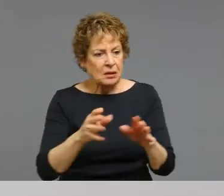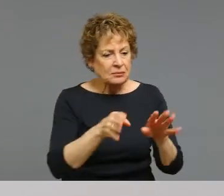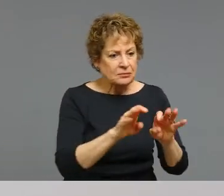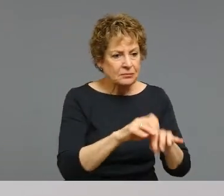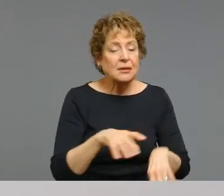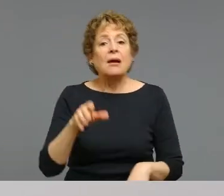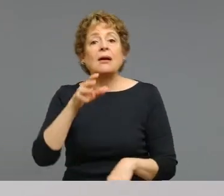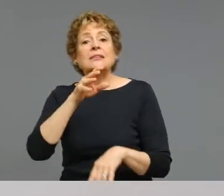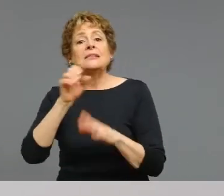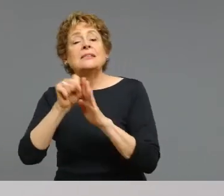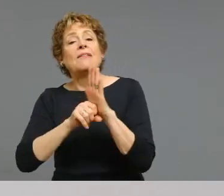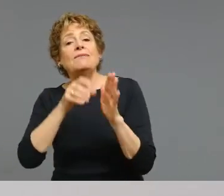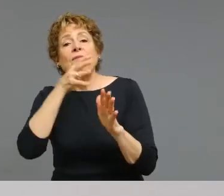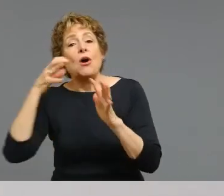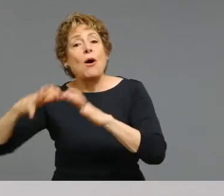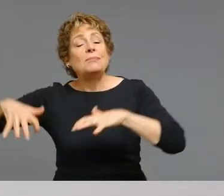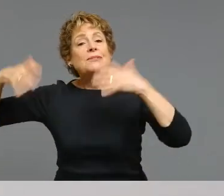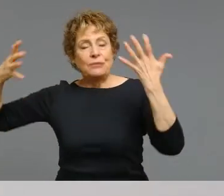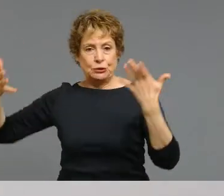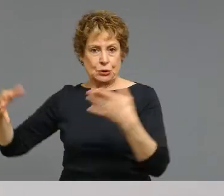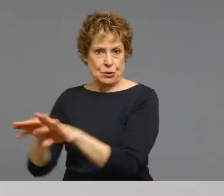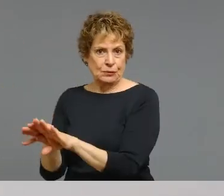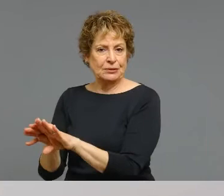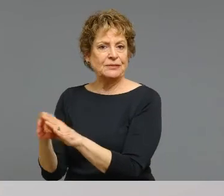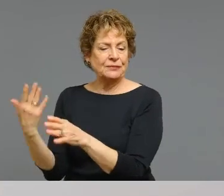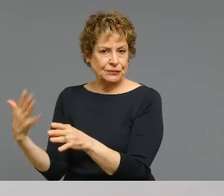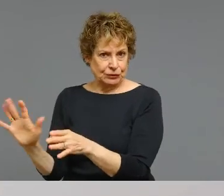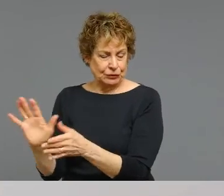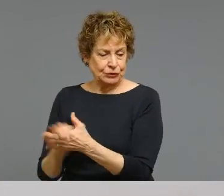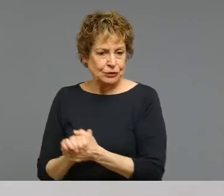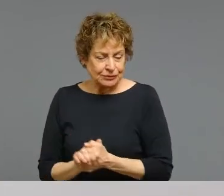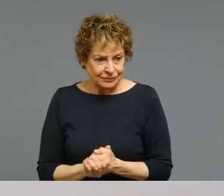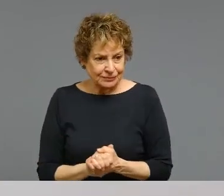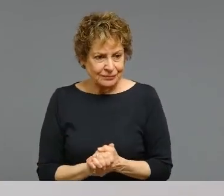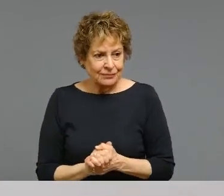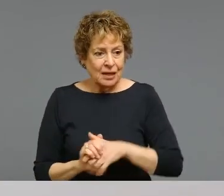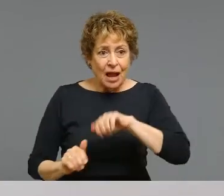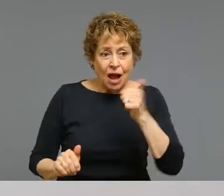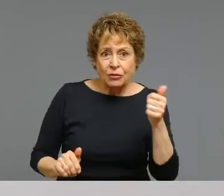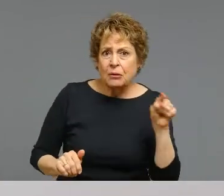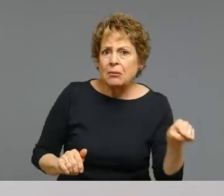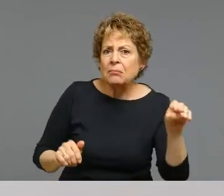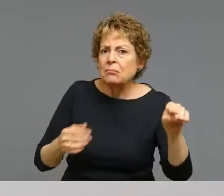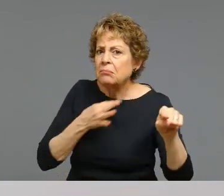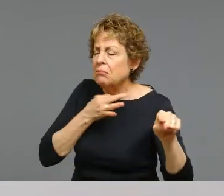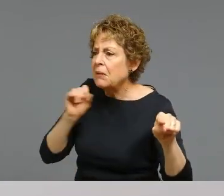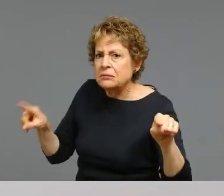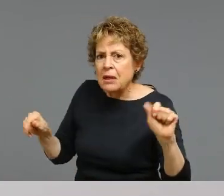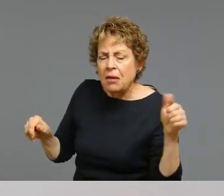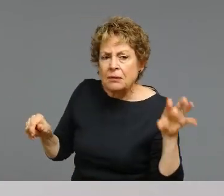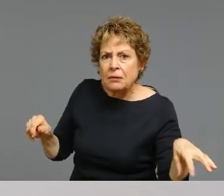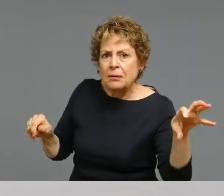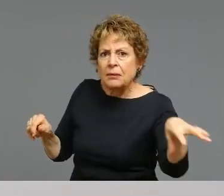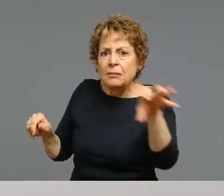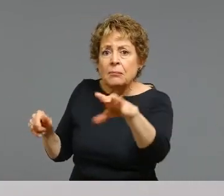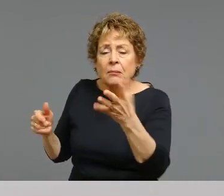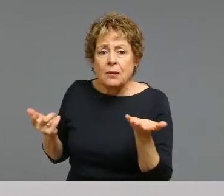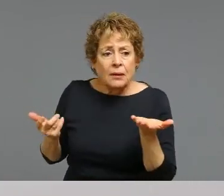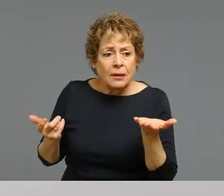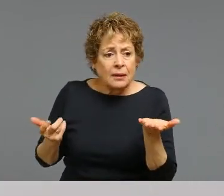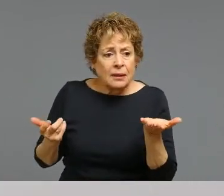them to close? Not yet. We're still discussing what that would look like. What we're trying